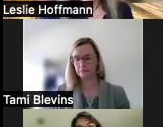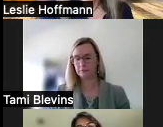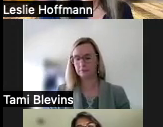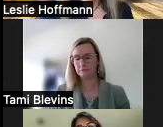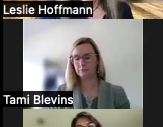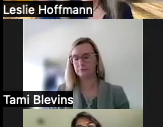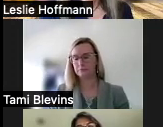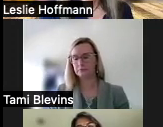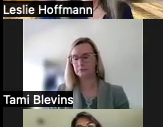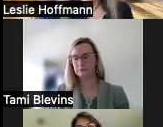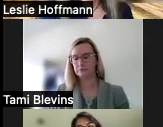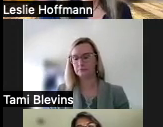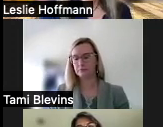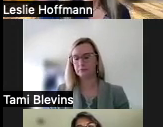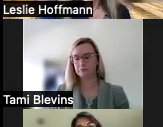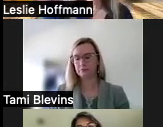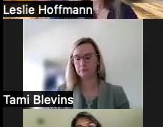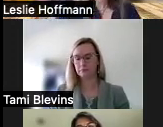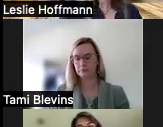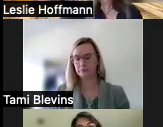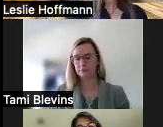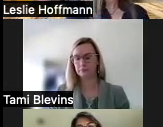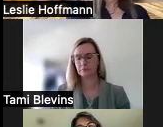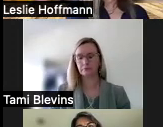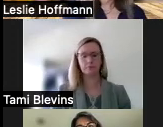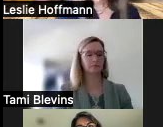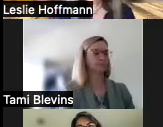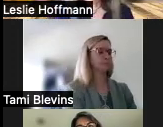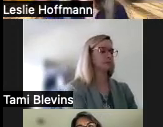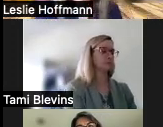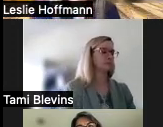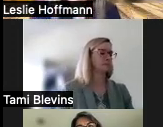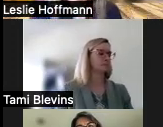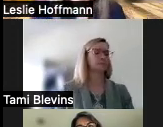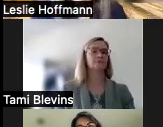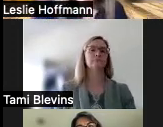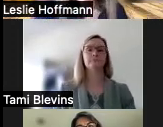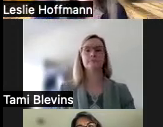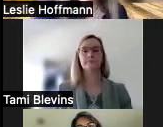needs of the population in order to support them in serving Black youth most at risk for suicide.